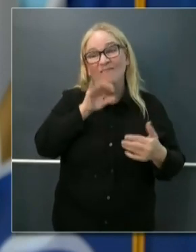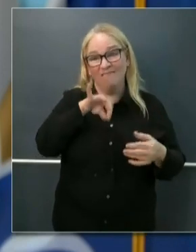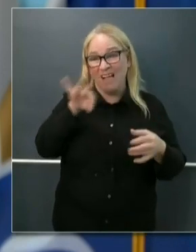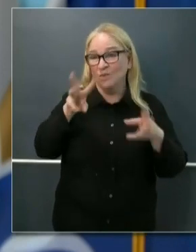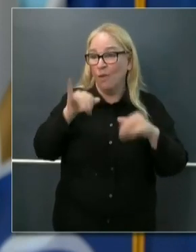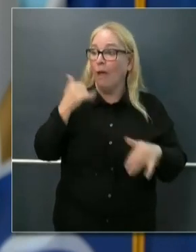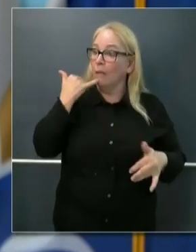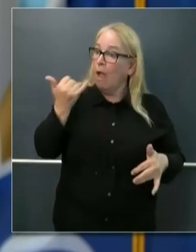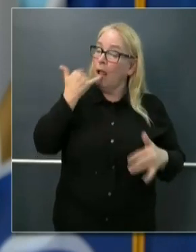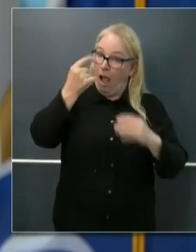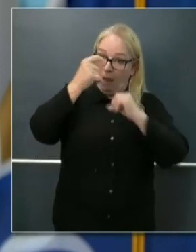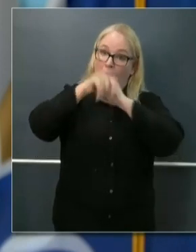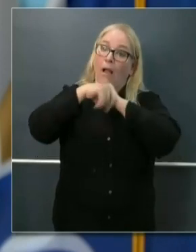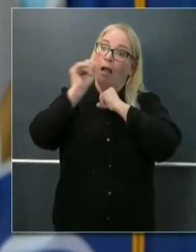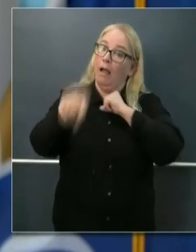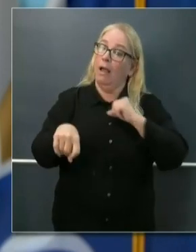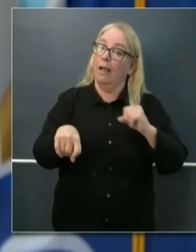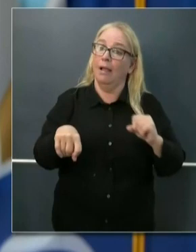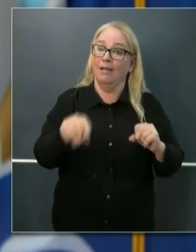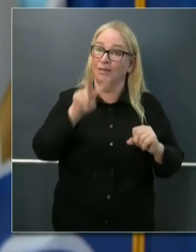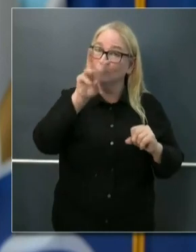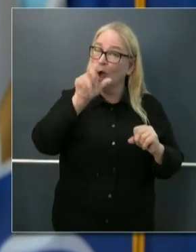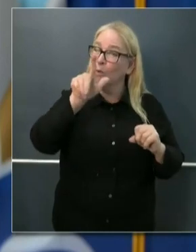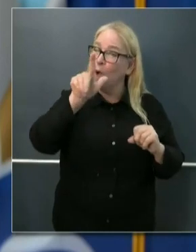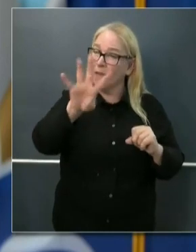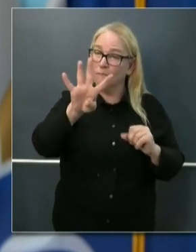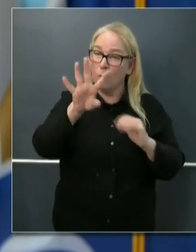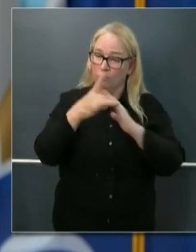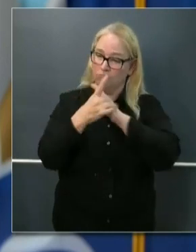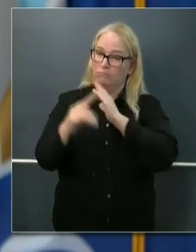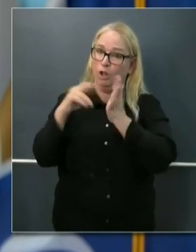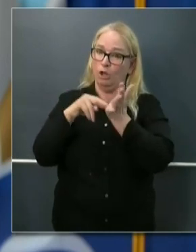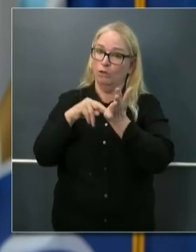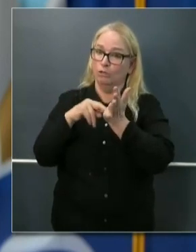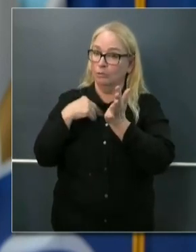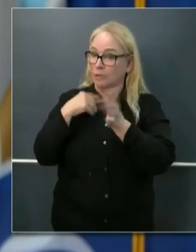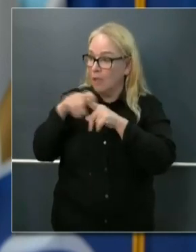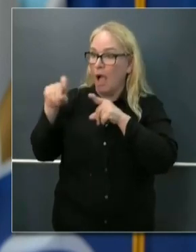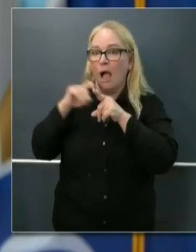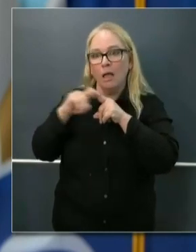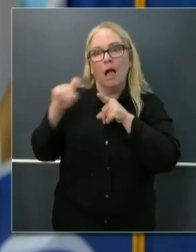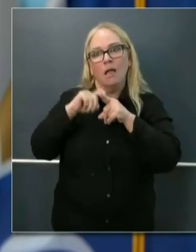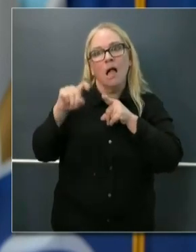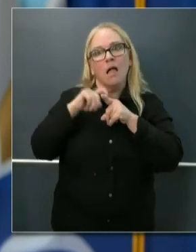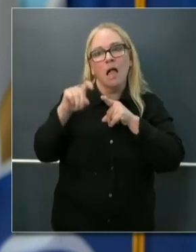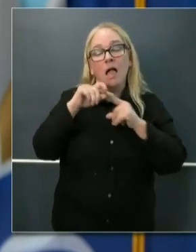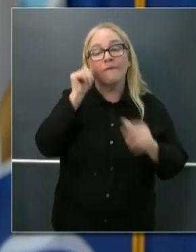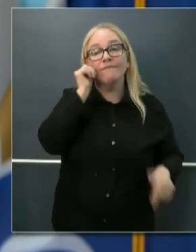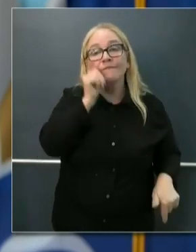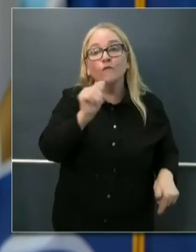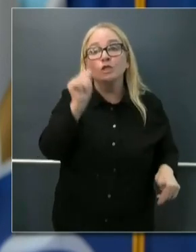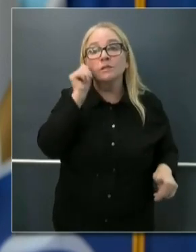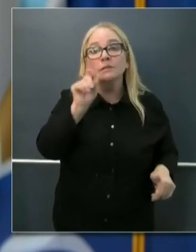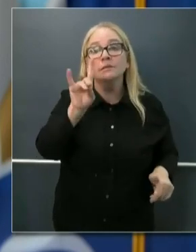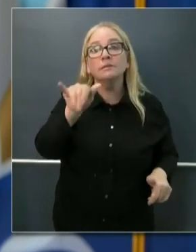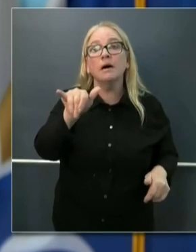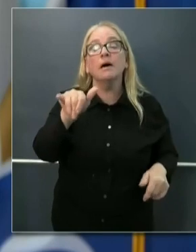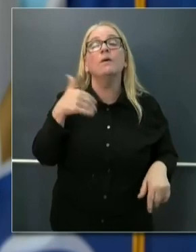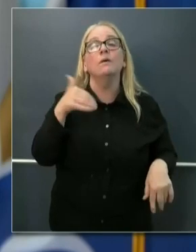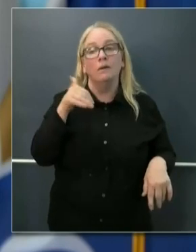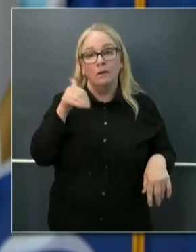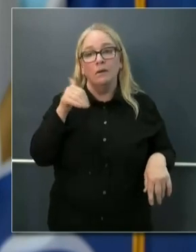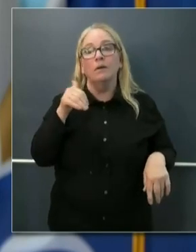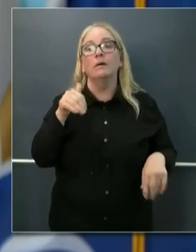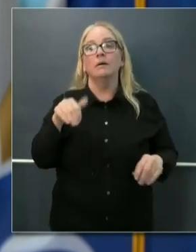all 1,224 skilled nursing facilities. Those happen every single day. Regionally, they're done, and there's